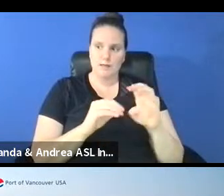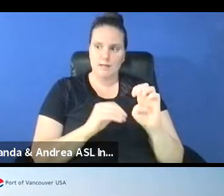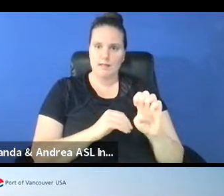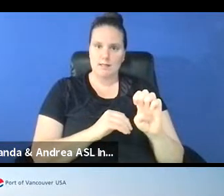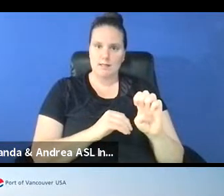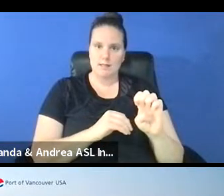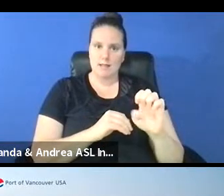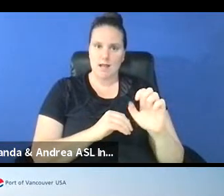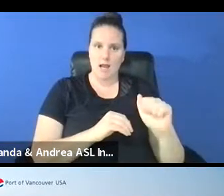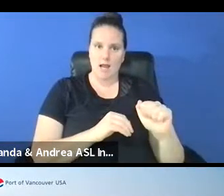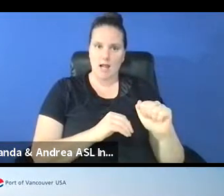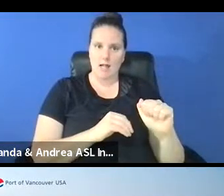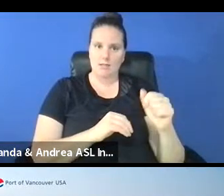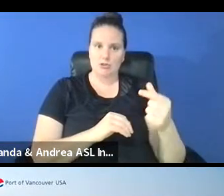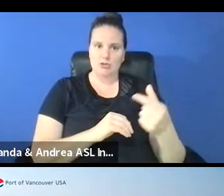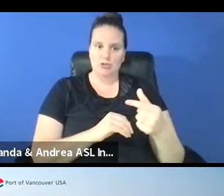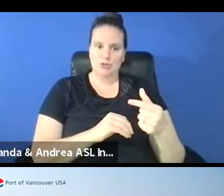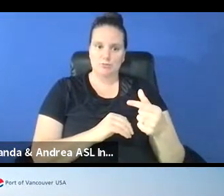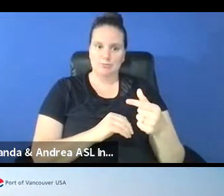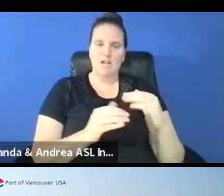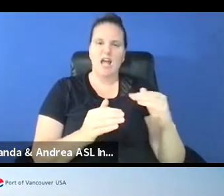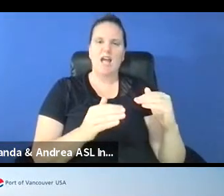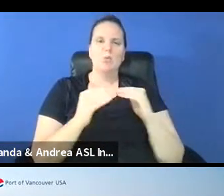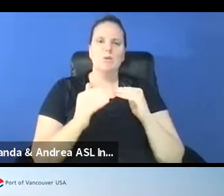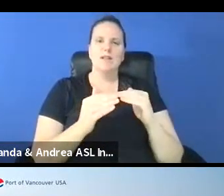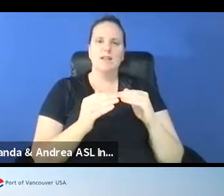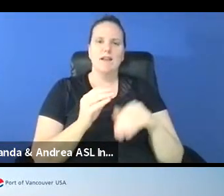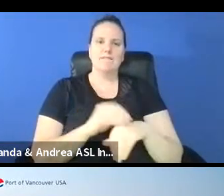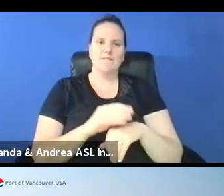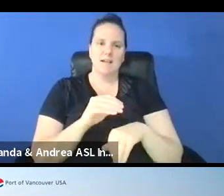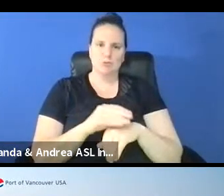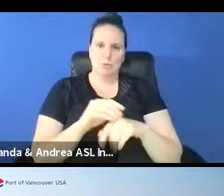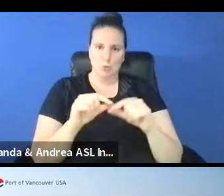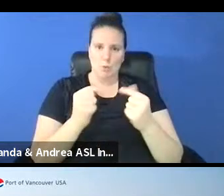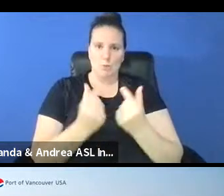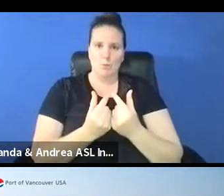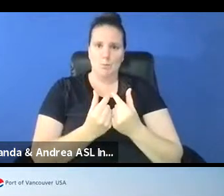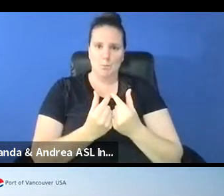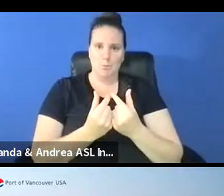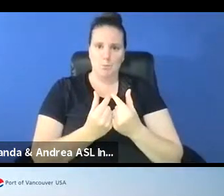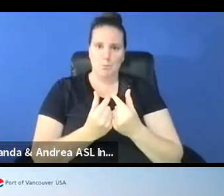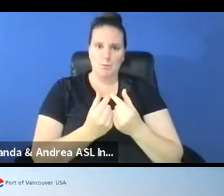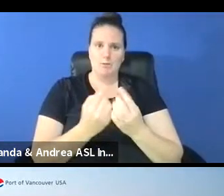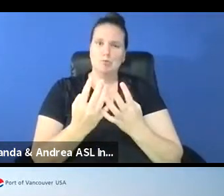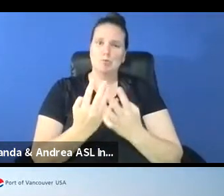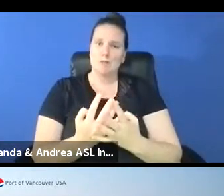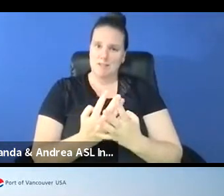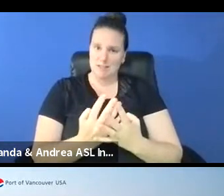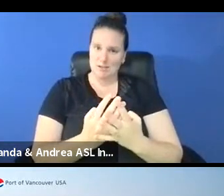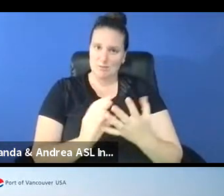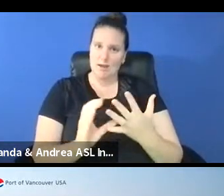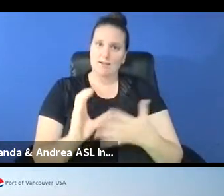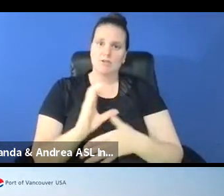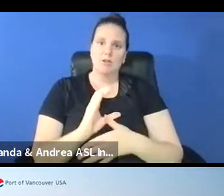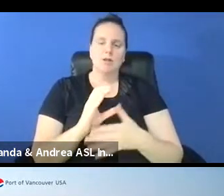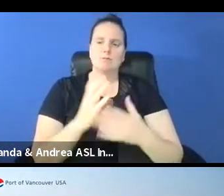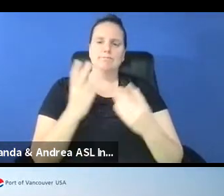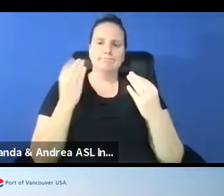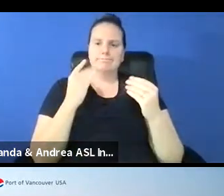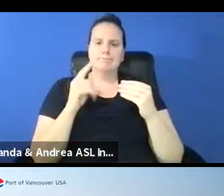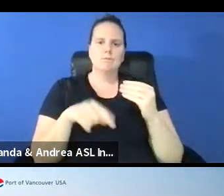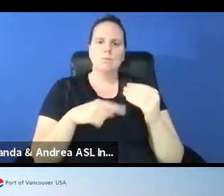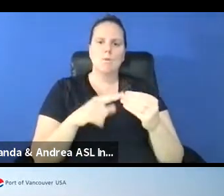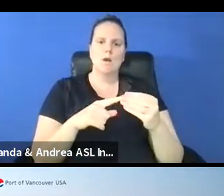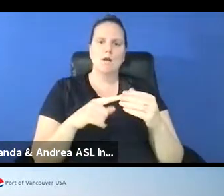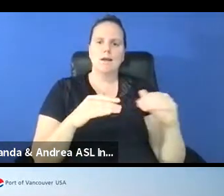EAG, our equity advisory group screening criteria. So thinking about what is the equity